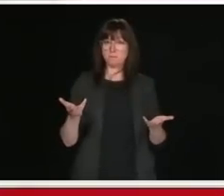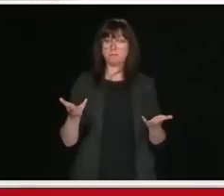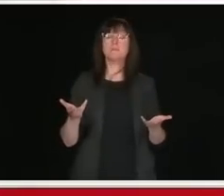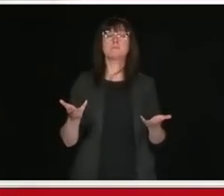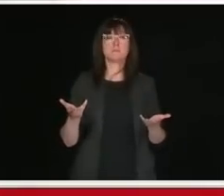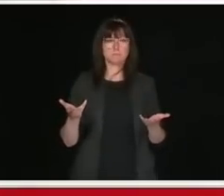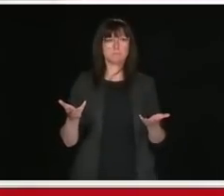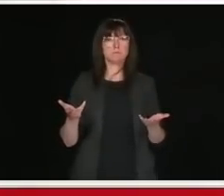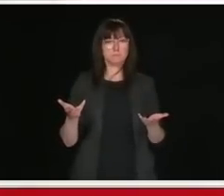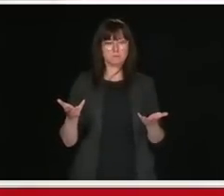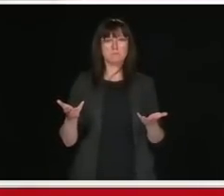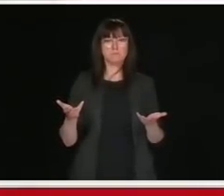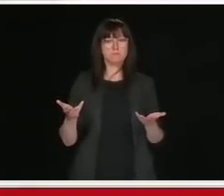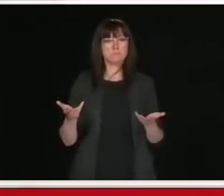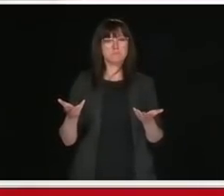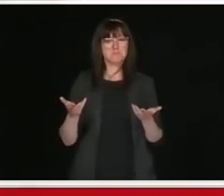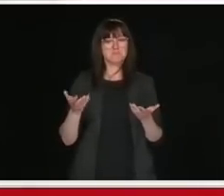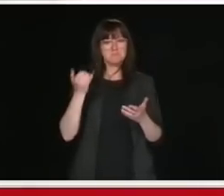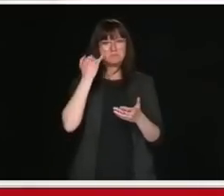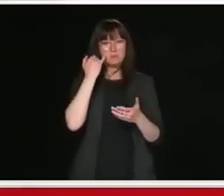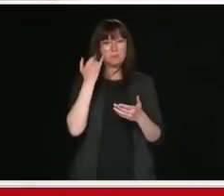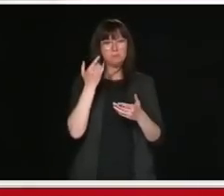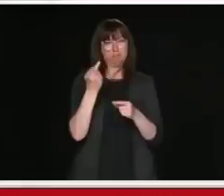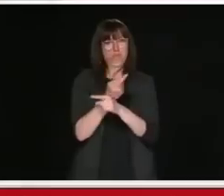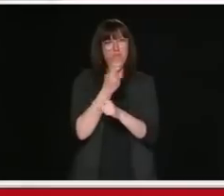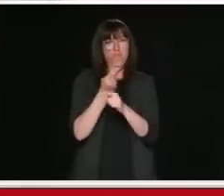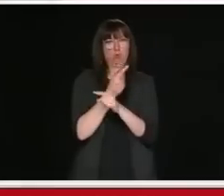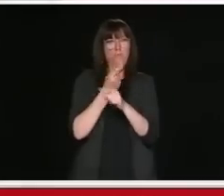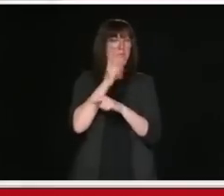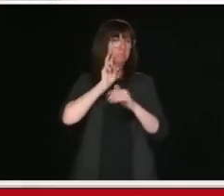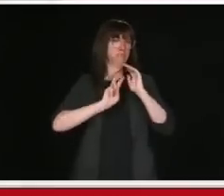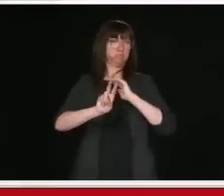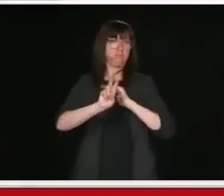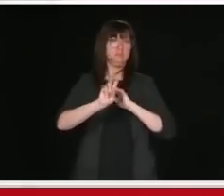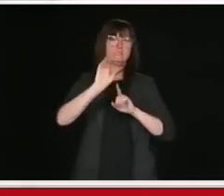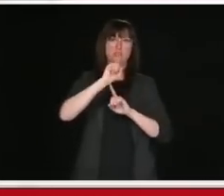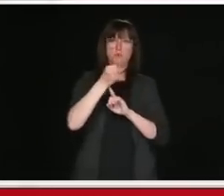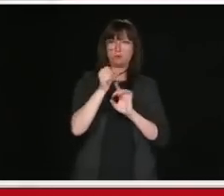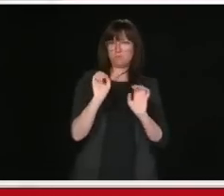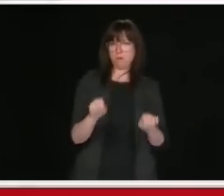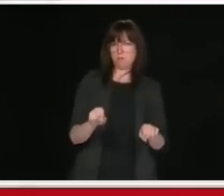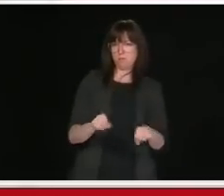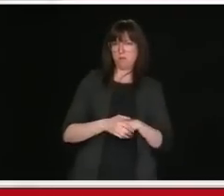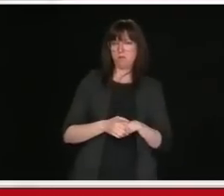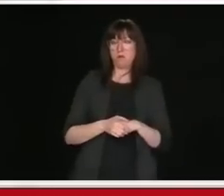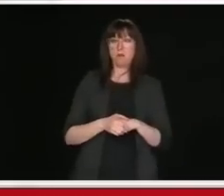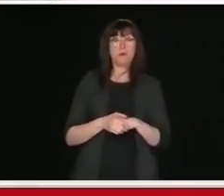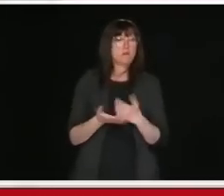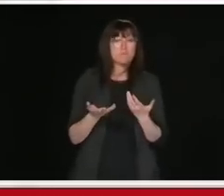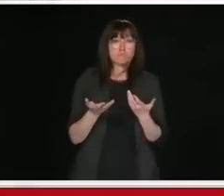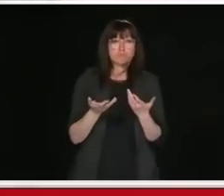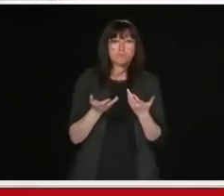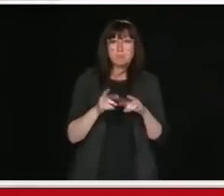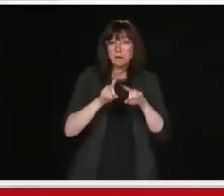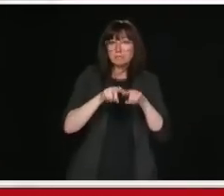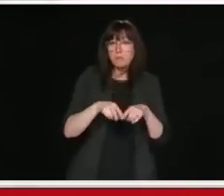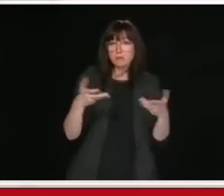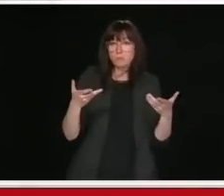realistic models, and this depends directly on the behavior that people are having today.